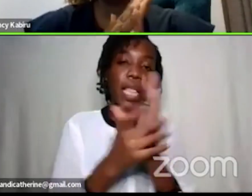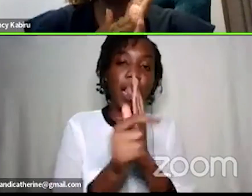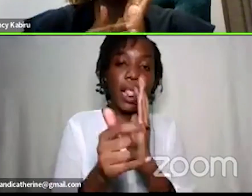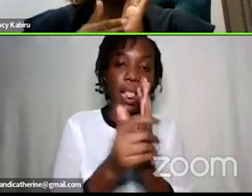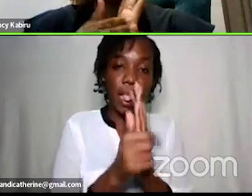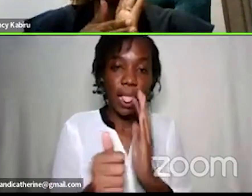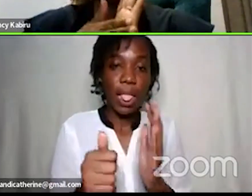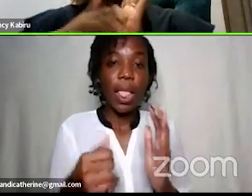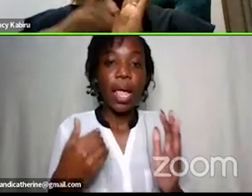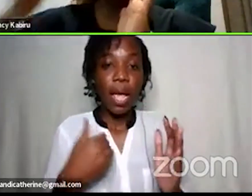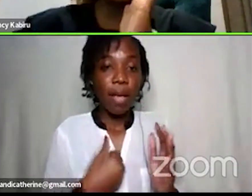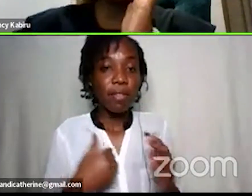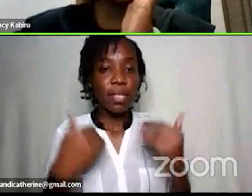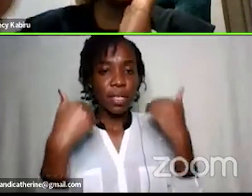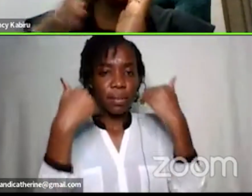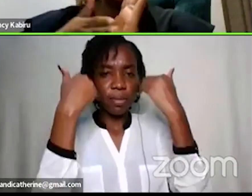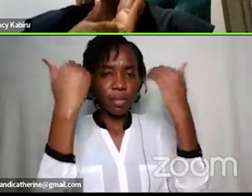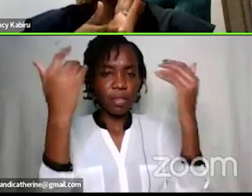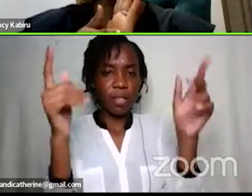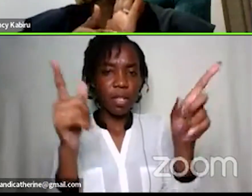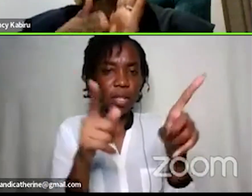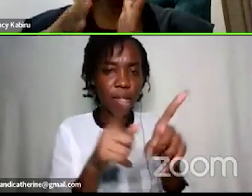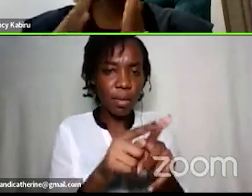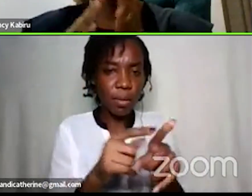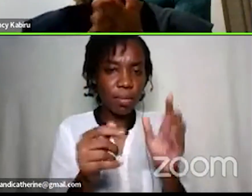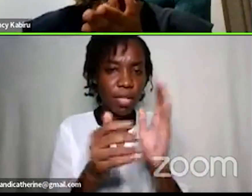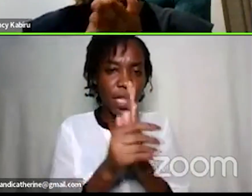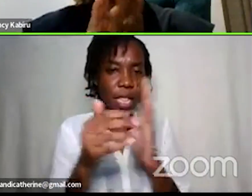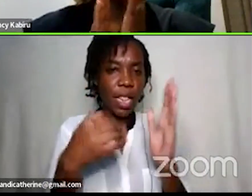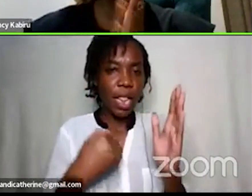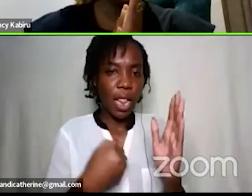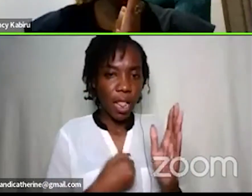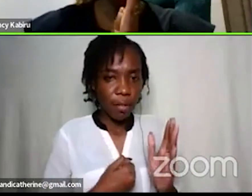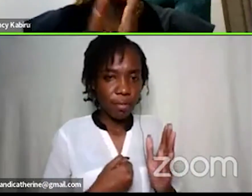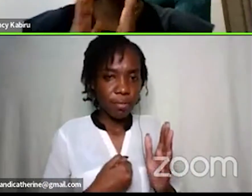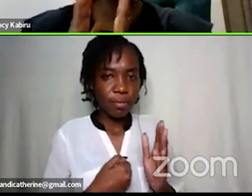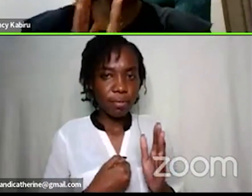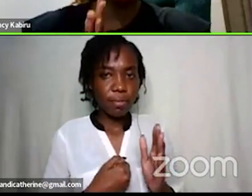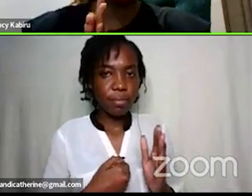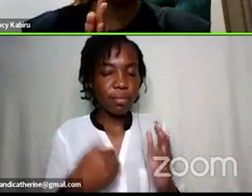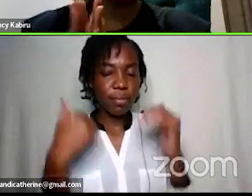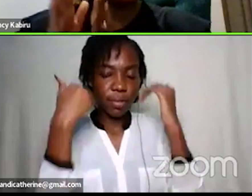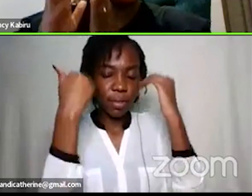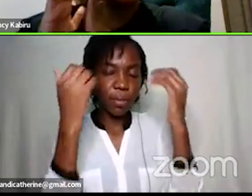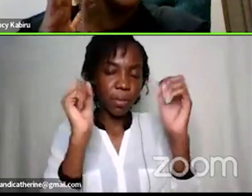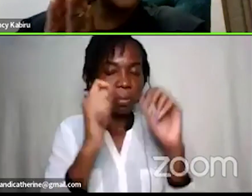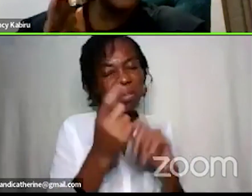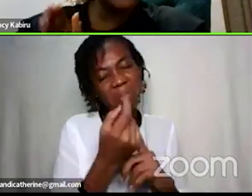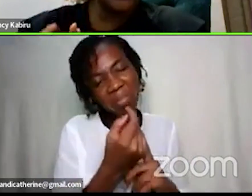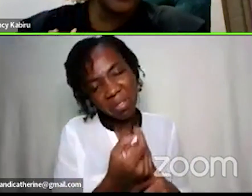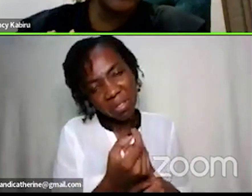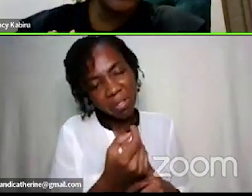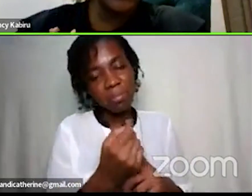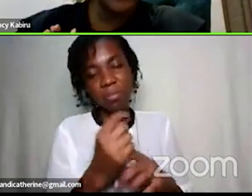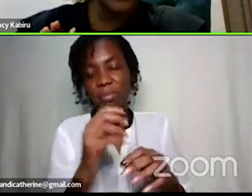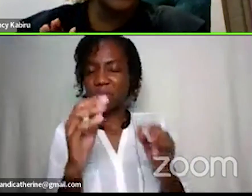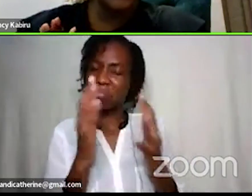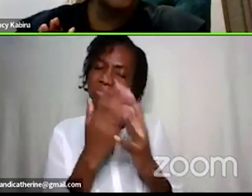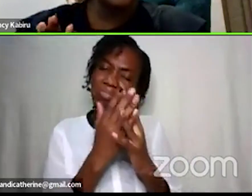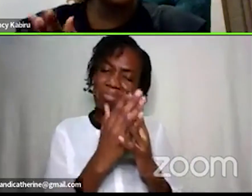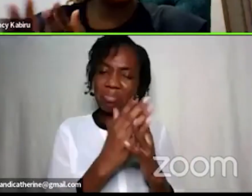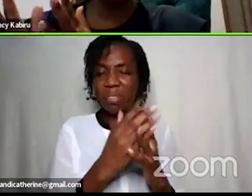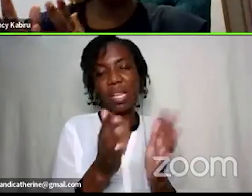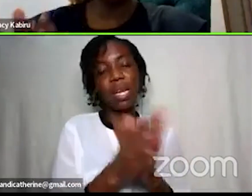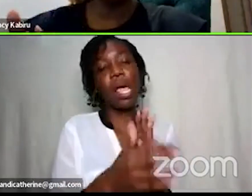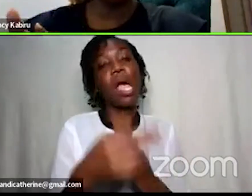has also a scale. So depression can be mild, it can be moderate, it can be severe,